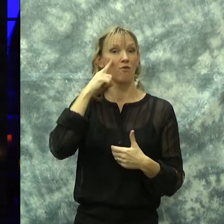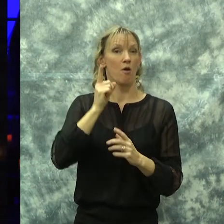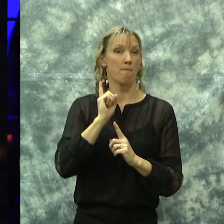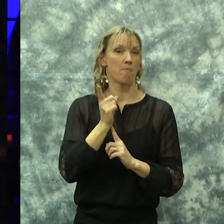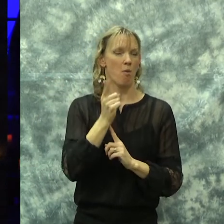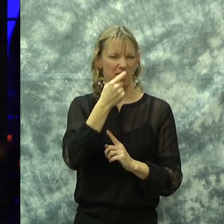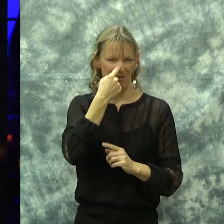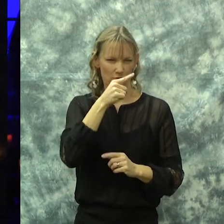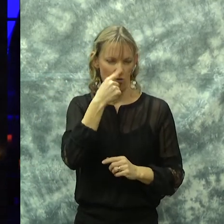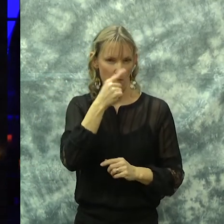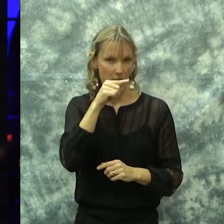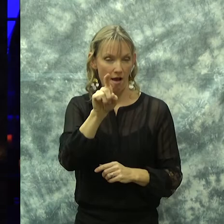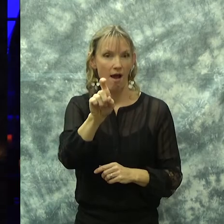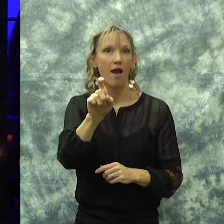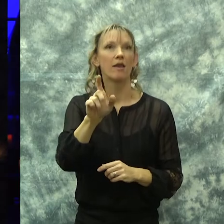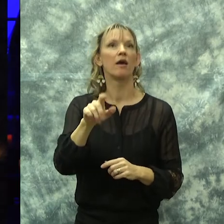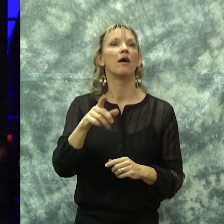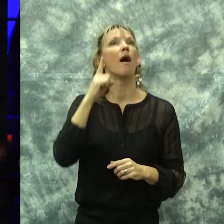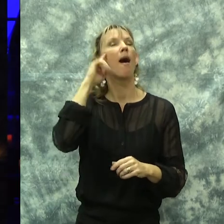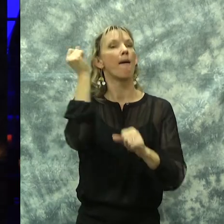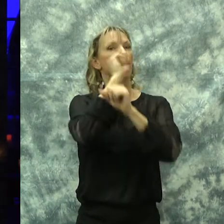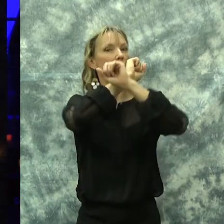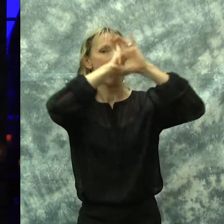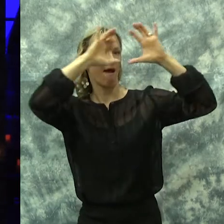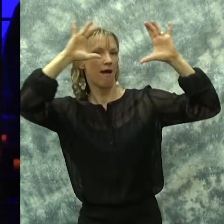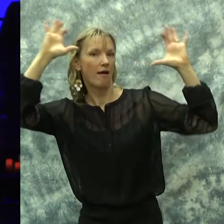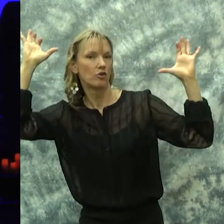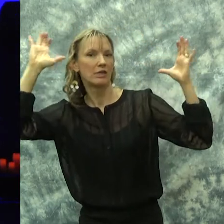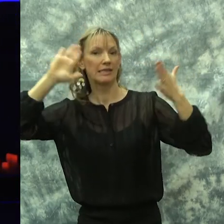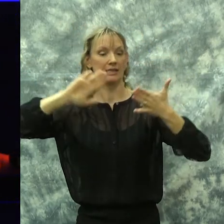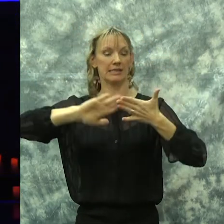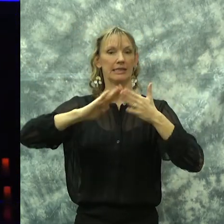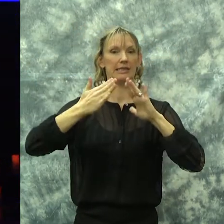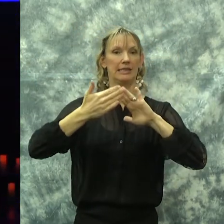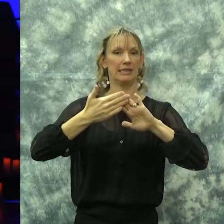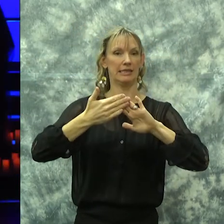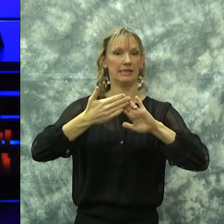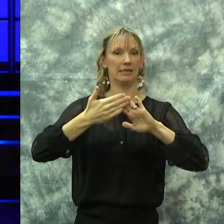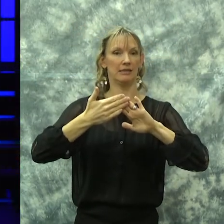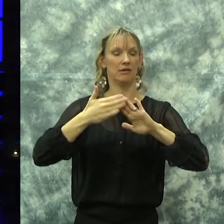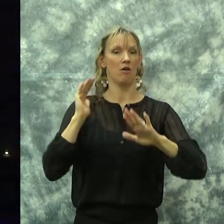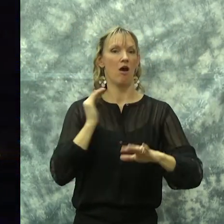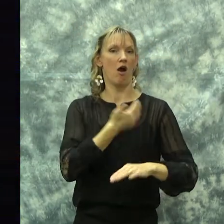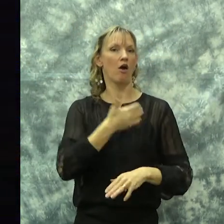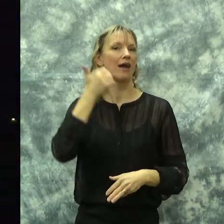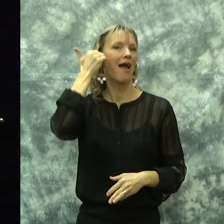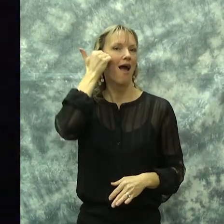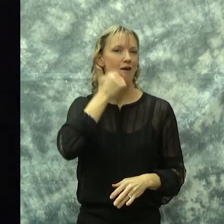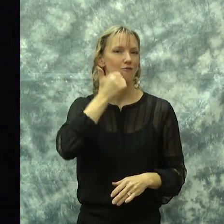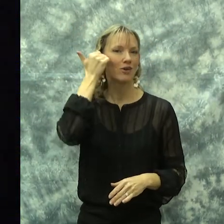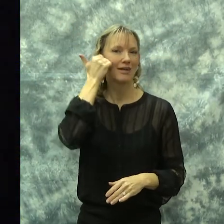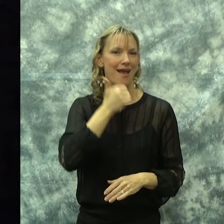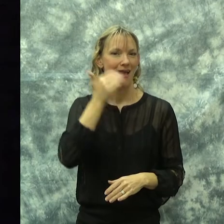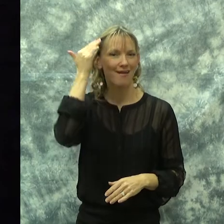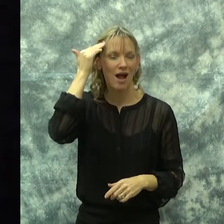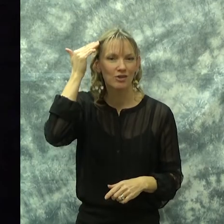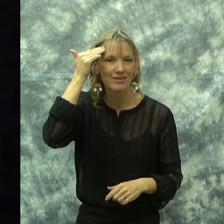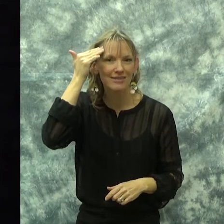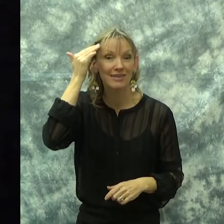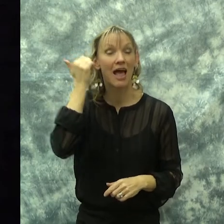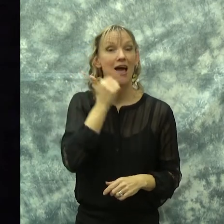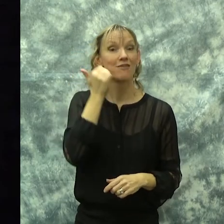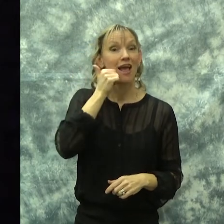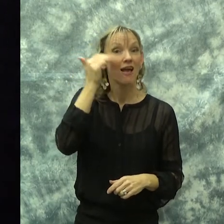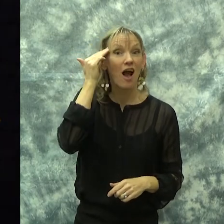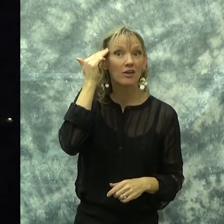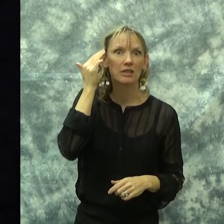moment, if you would, by imagining the city of our everyday consciousness. Our everyday consciousness